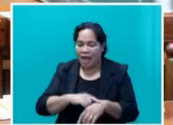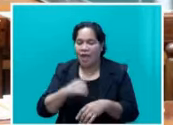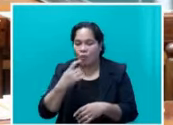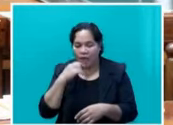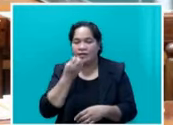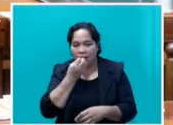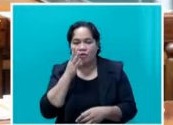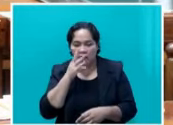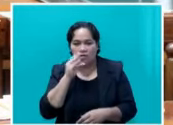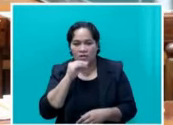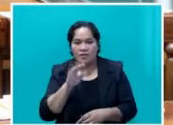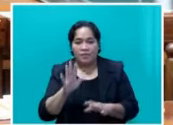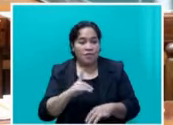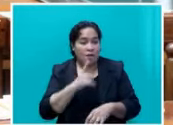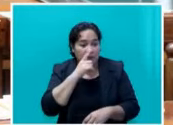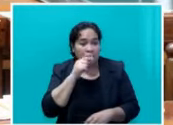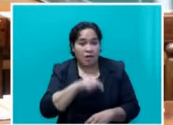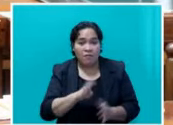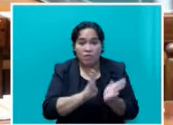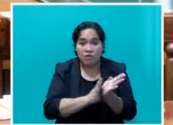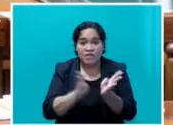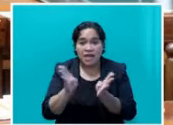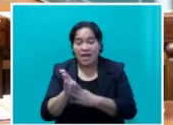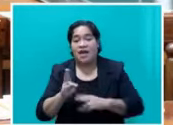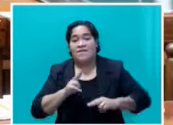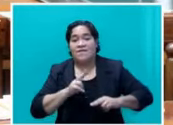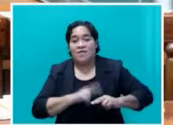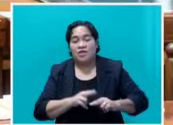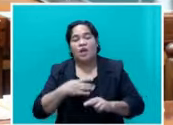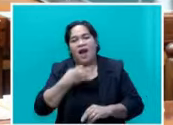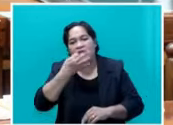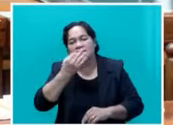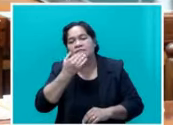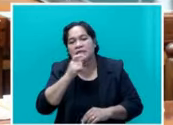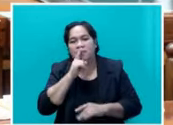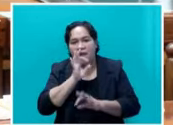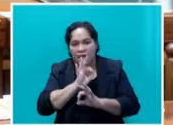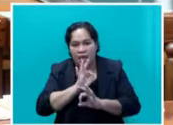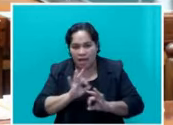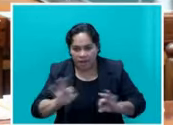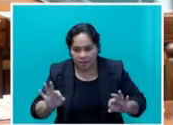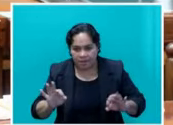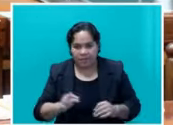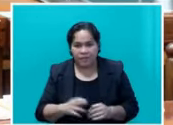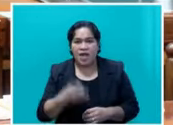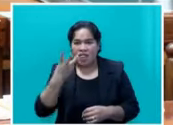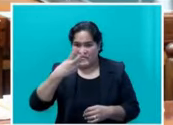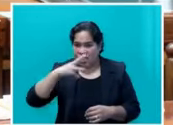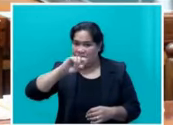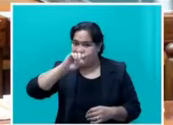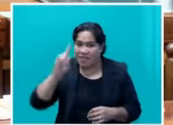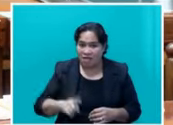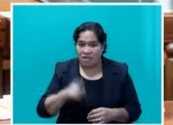Yes. To the people of Burumbasanga and the people of Fiji, we are asking you to remain calm. Even though over 30,000 of